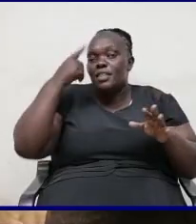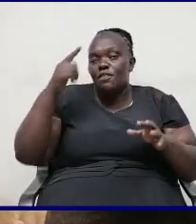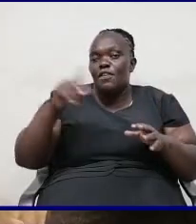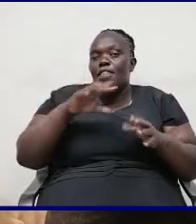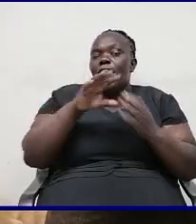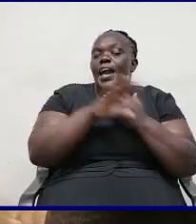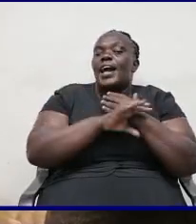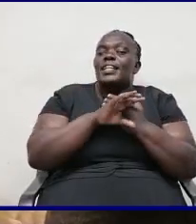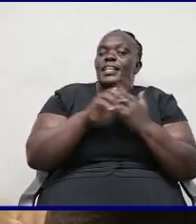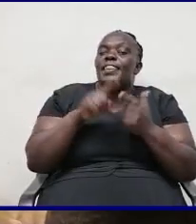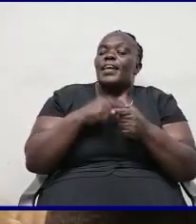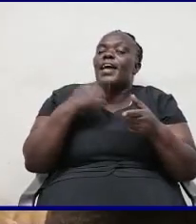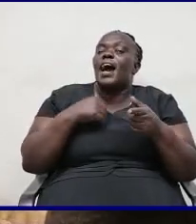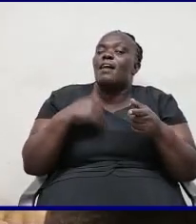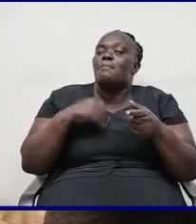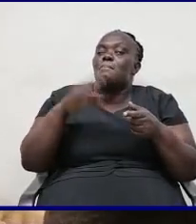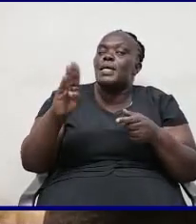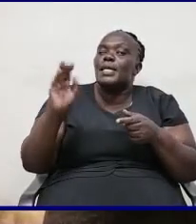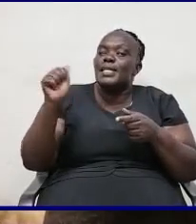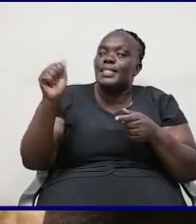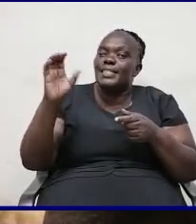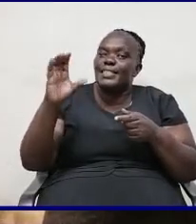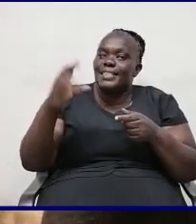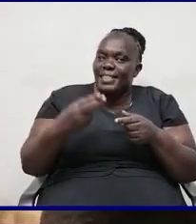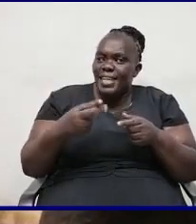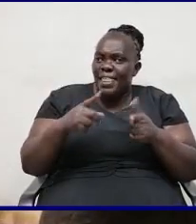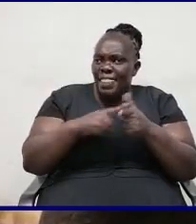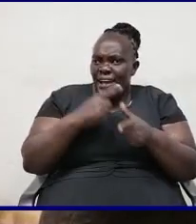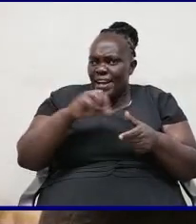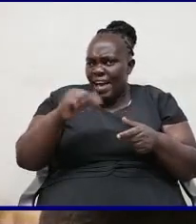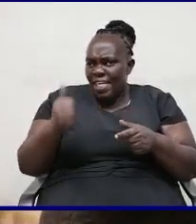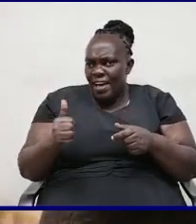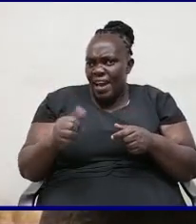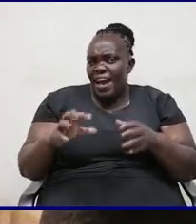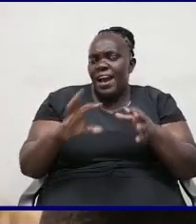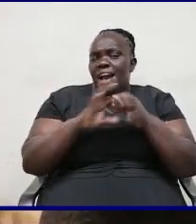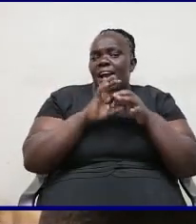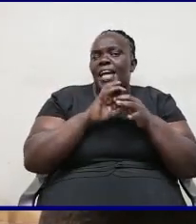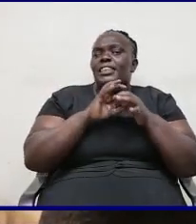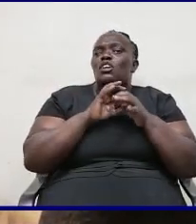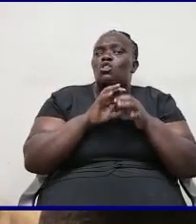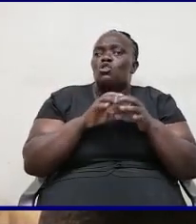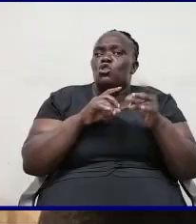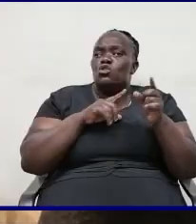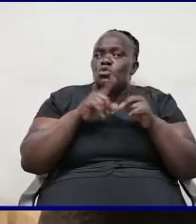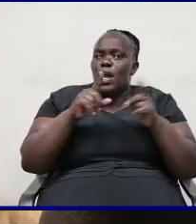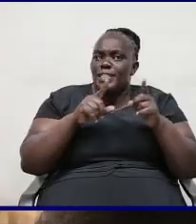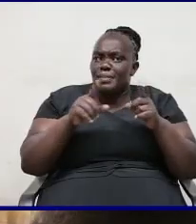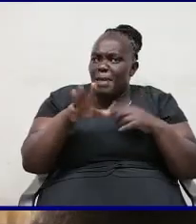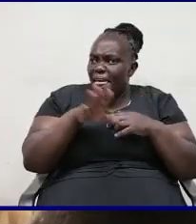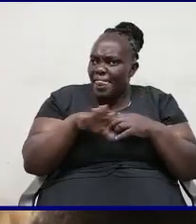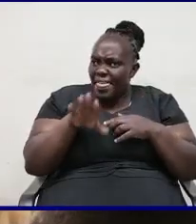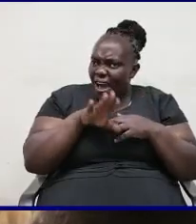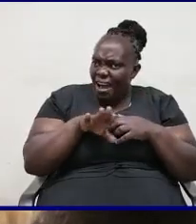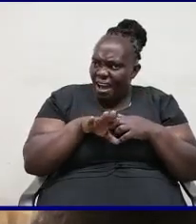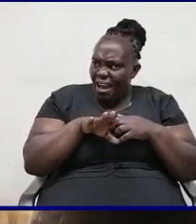country. Then we have the beach, which is well known. The other niche products is cultural tourism, which rotates